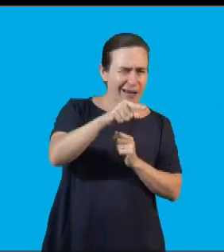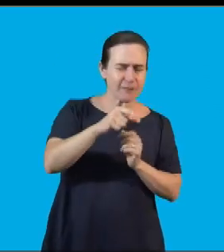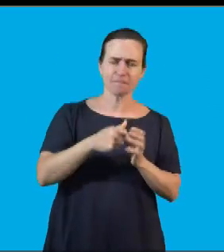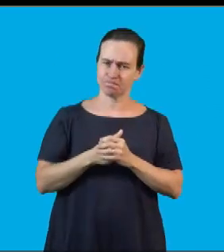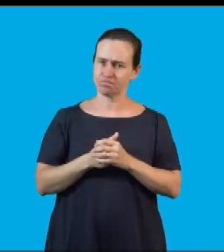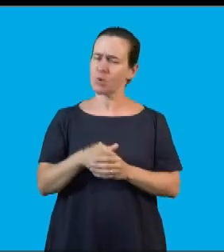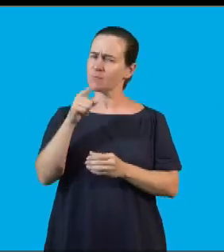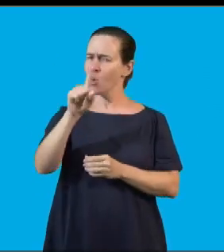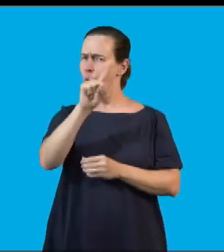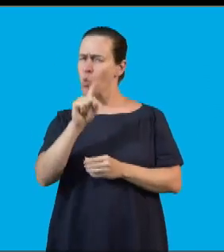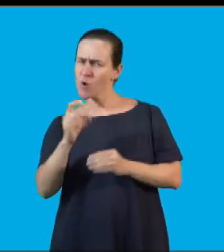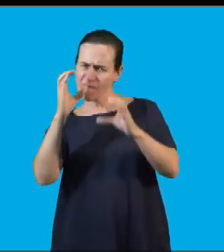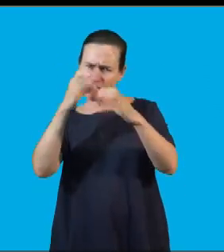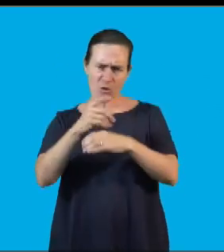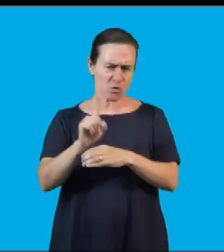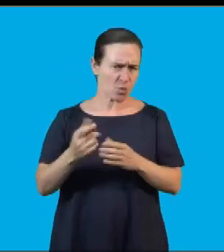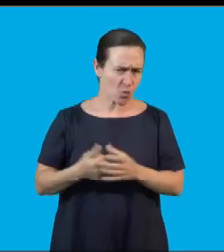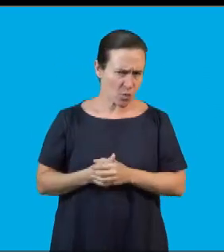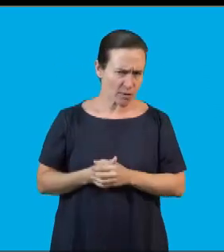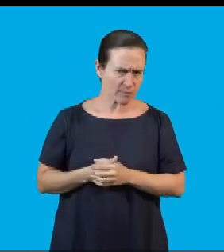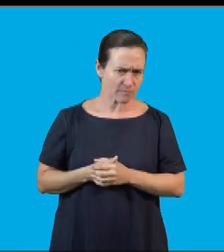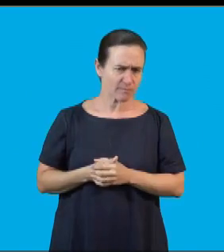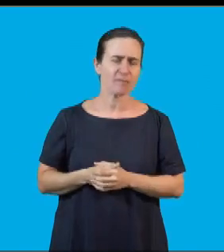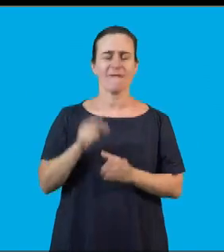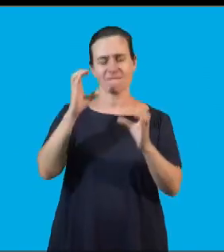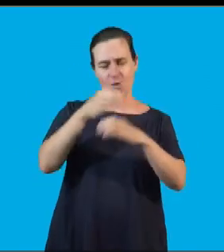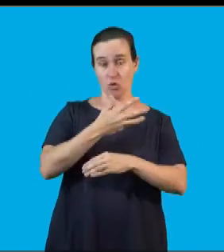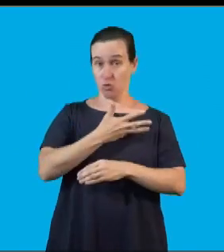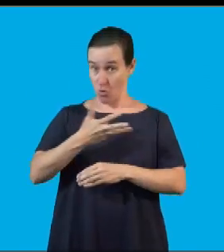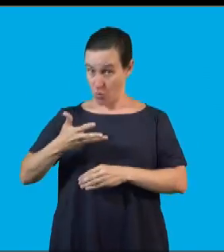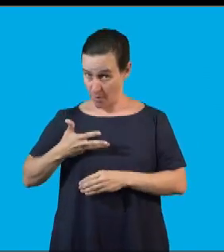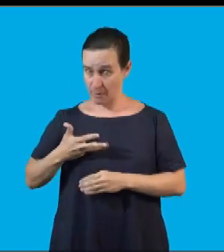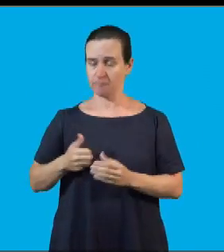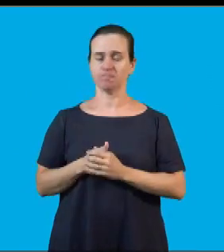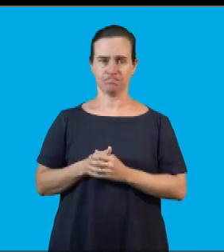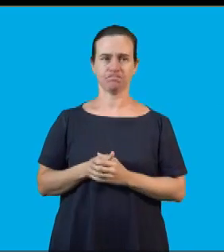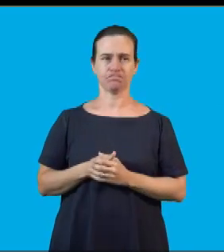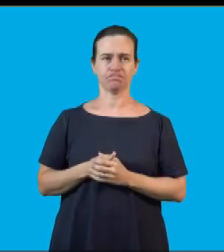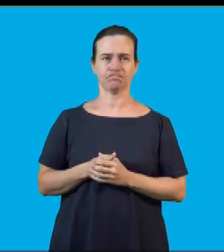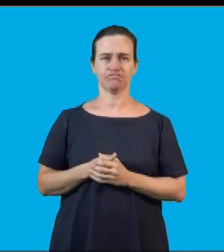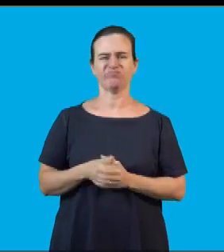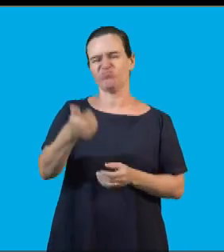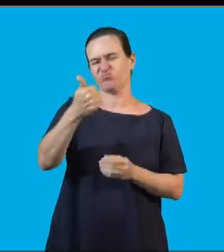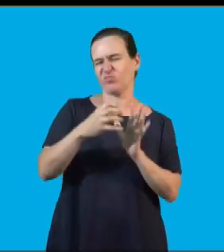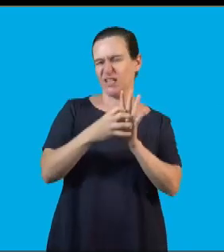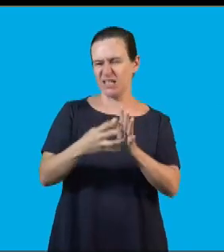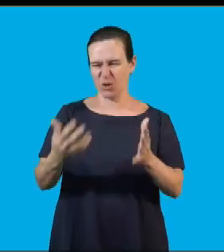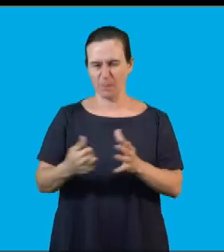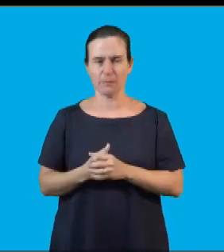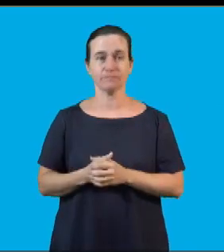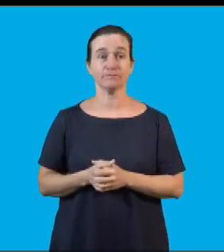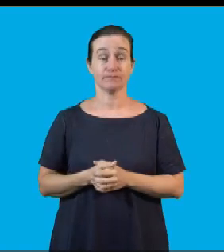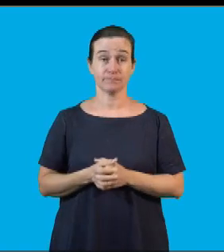illustrations, but that's not what this question focuses on. It focuses only on the woman. Now let's take a look at